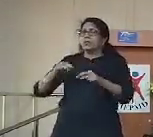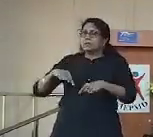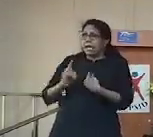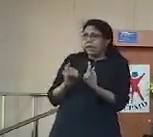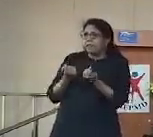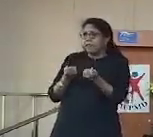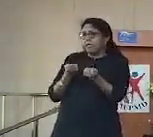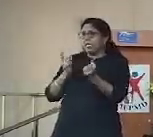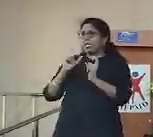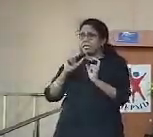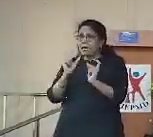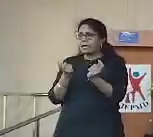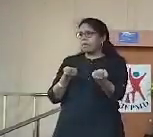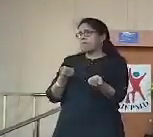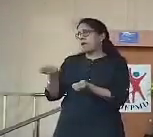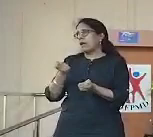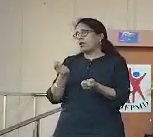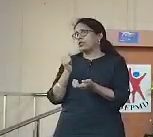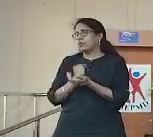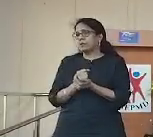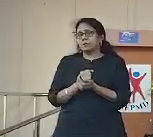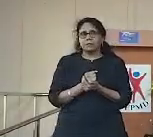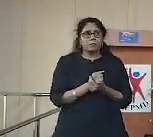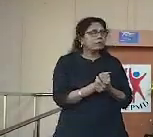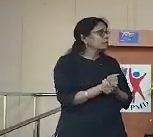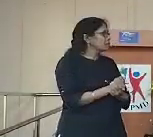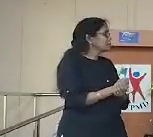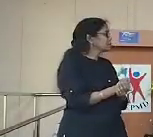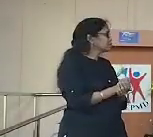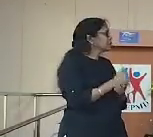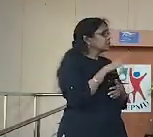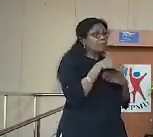So the role of family-centered intervention is that. Peer support.